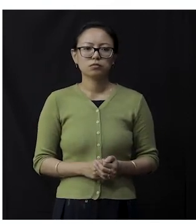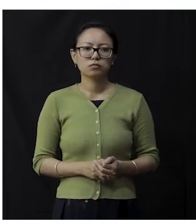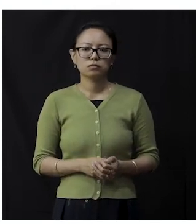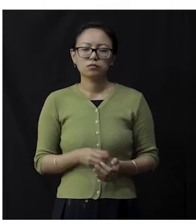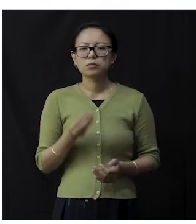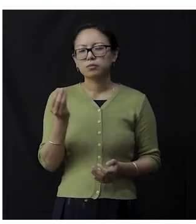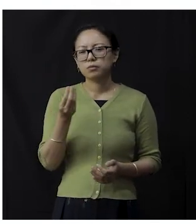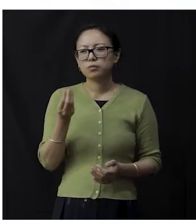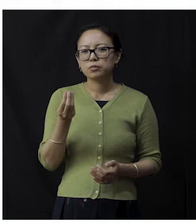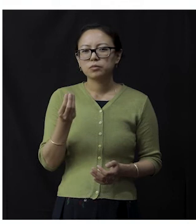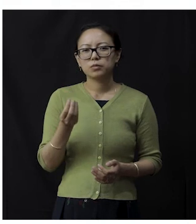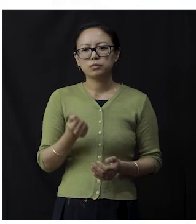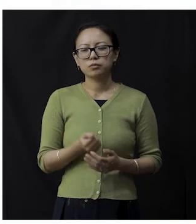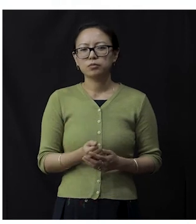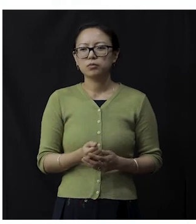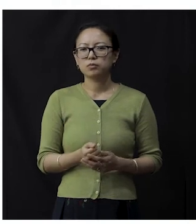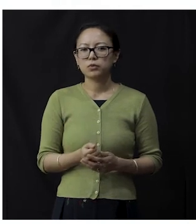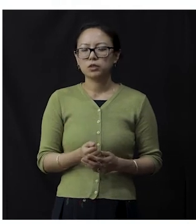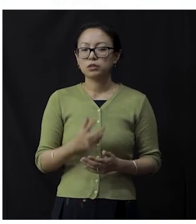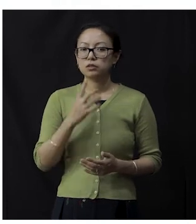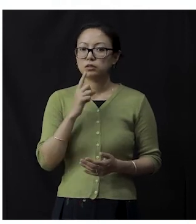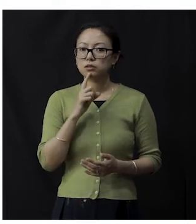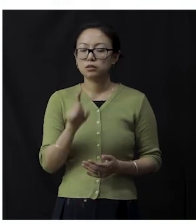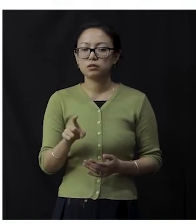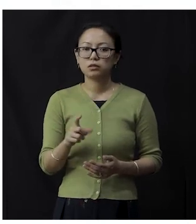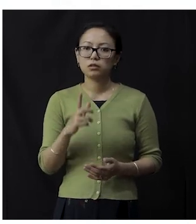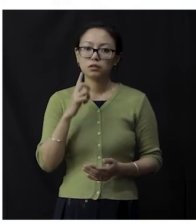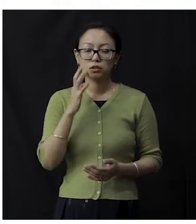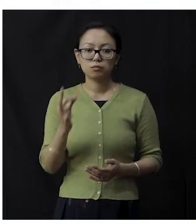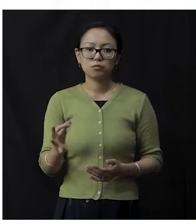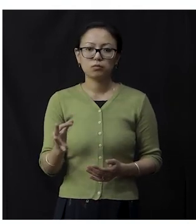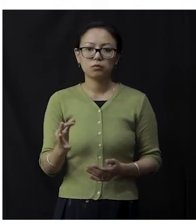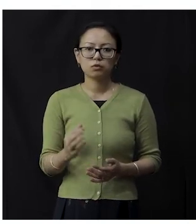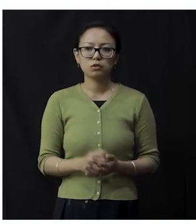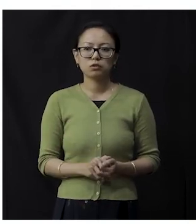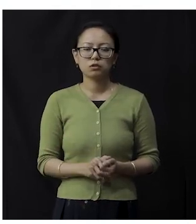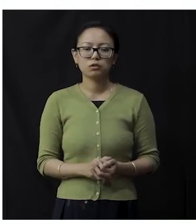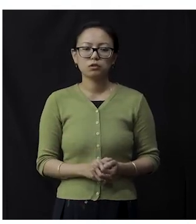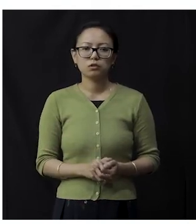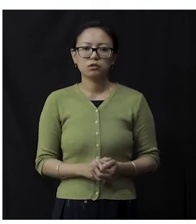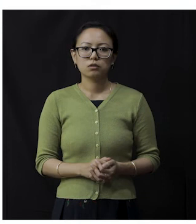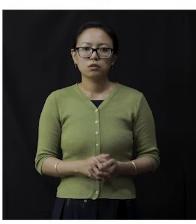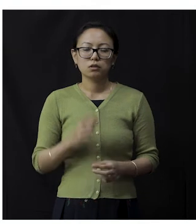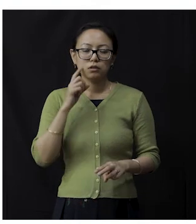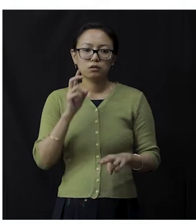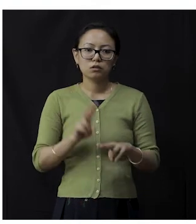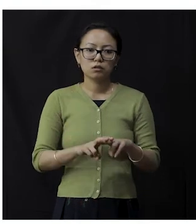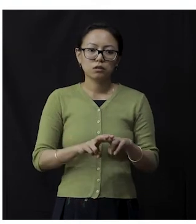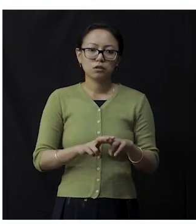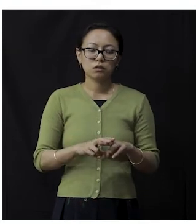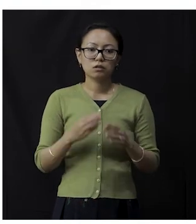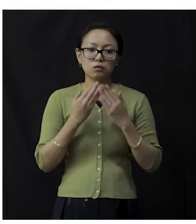I please or may I please borrow this? Take care of your personal property. Remember when you go to school, two